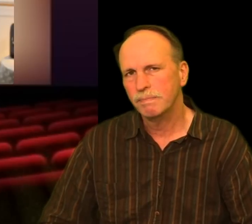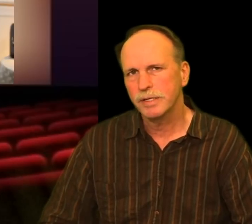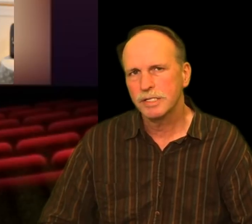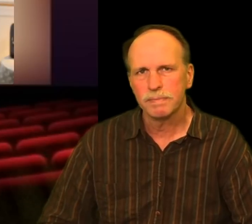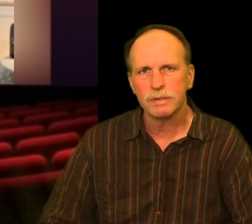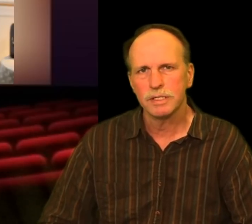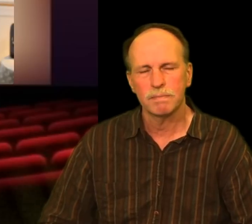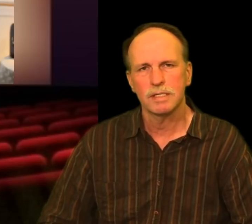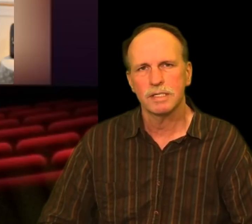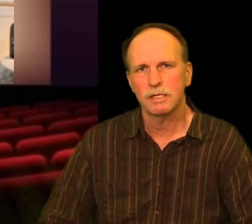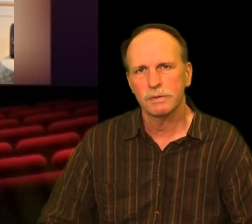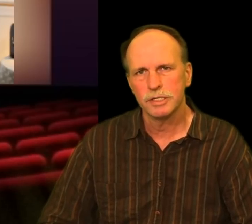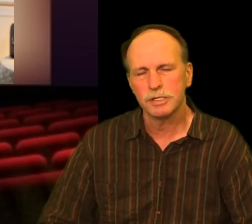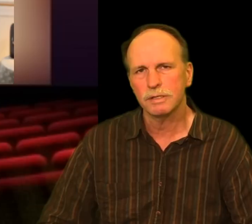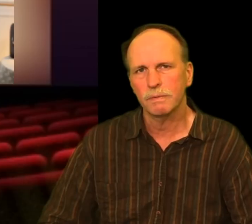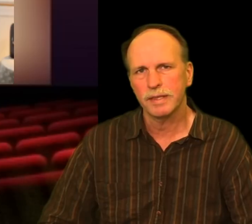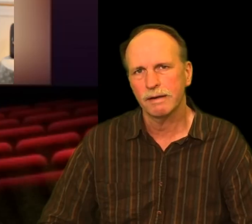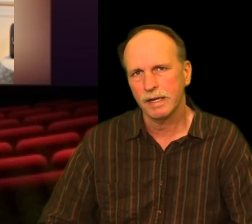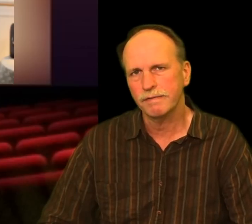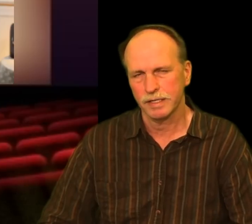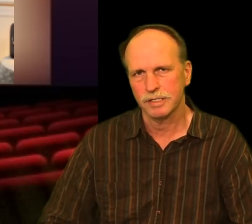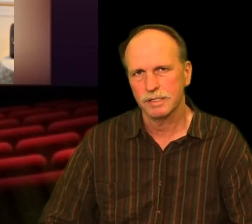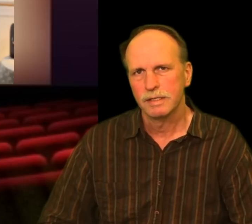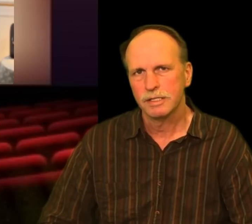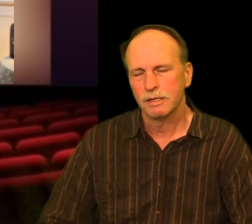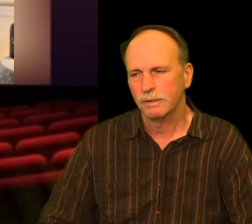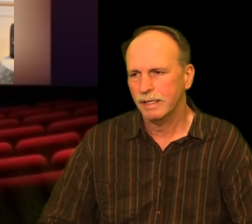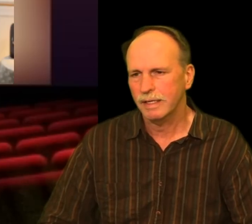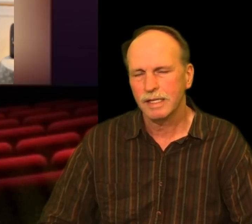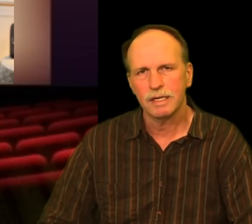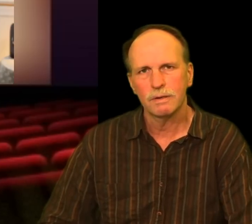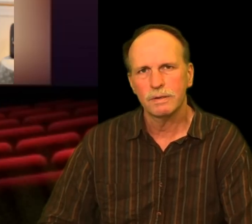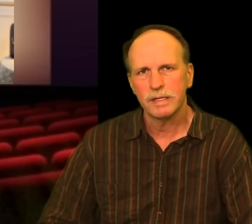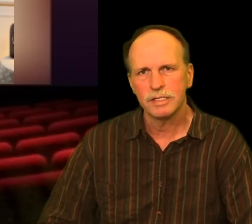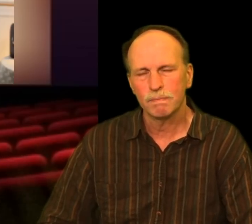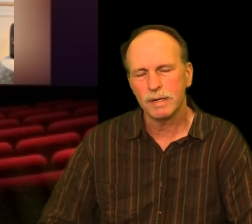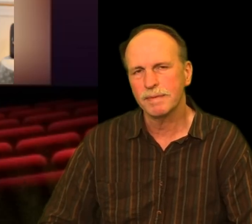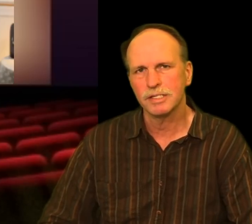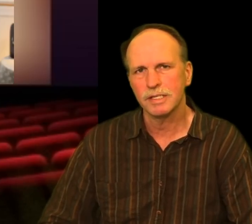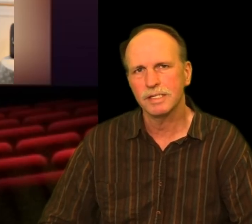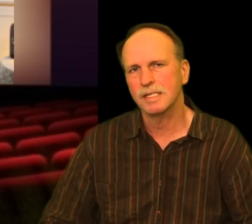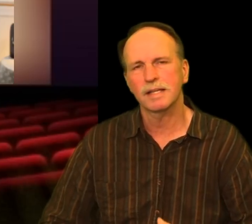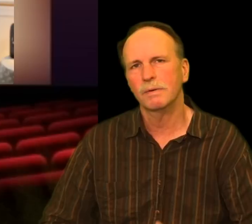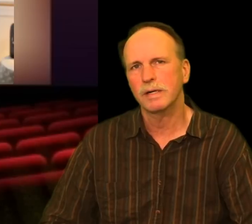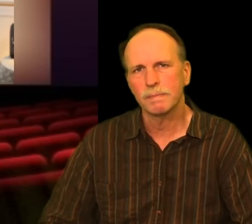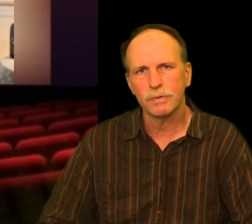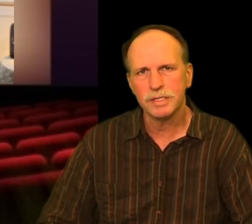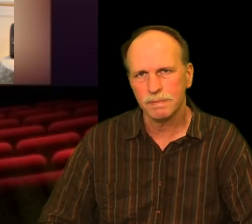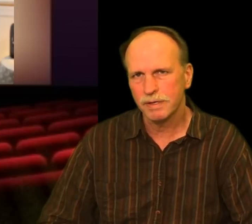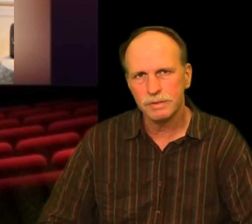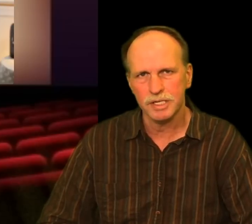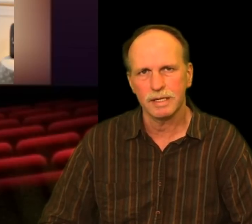The term presupposing means that you assert without evidence. So Nathan Oakley's premise is not that we